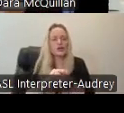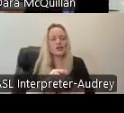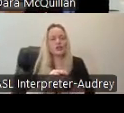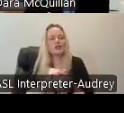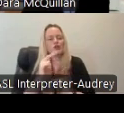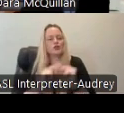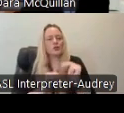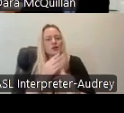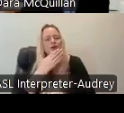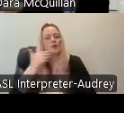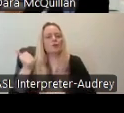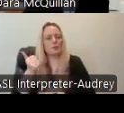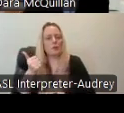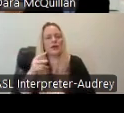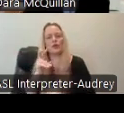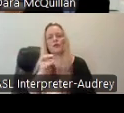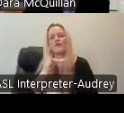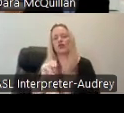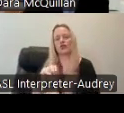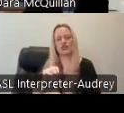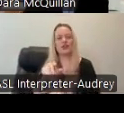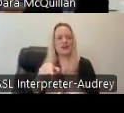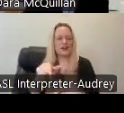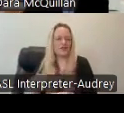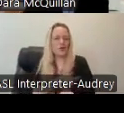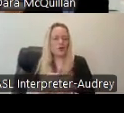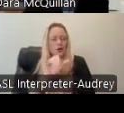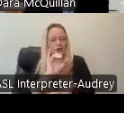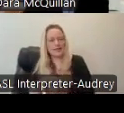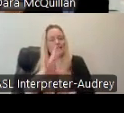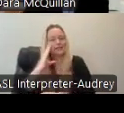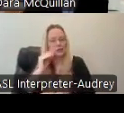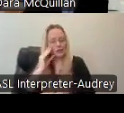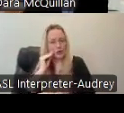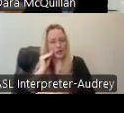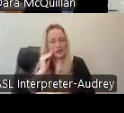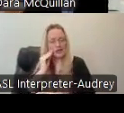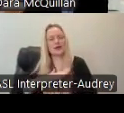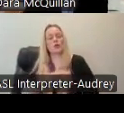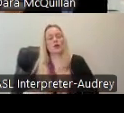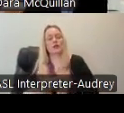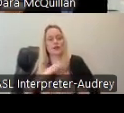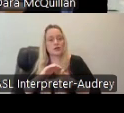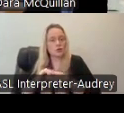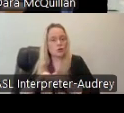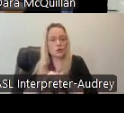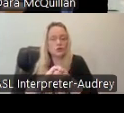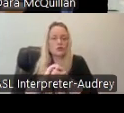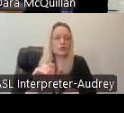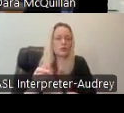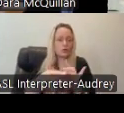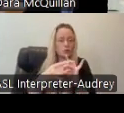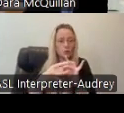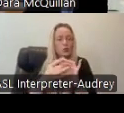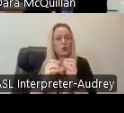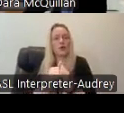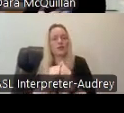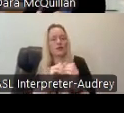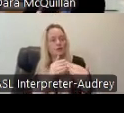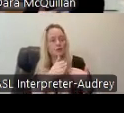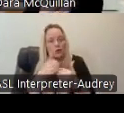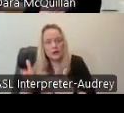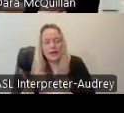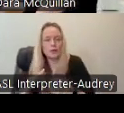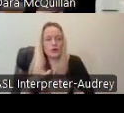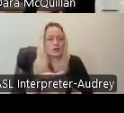of New York. It's that experience and that willingness to cooperate and work with our neighbors in our community that I think